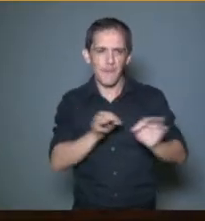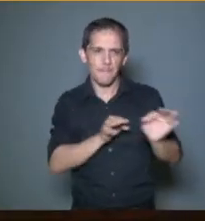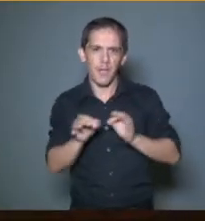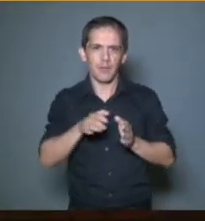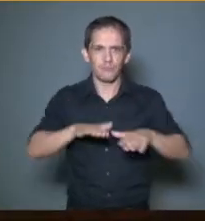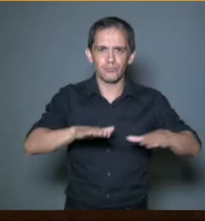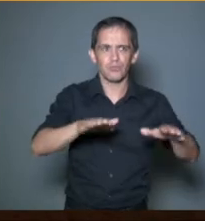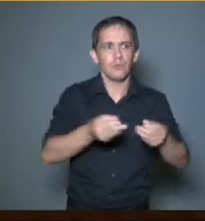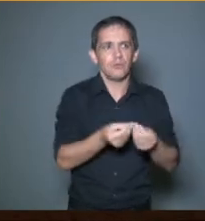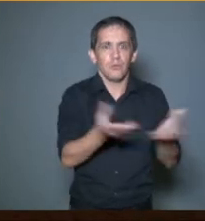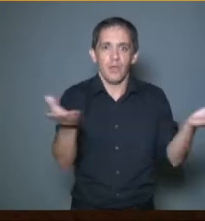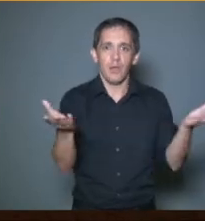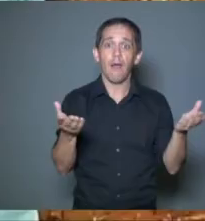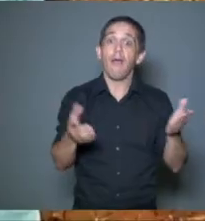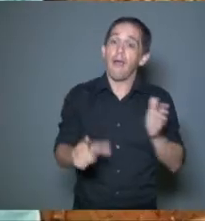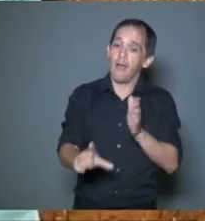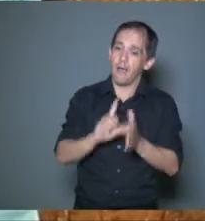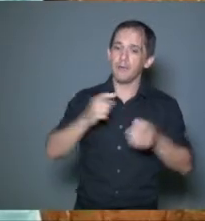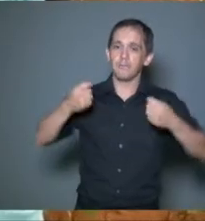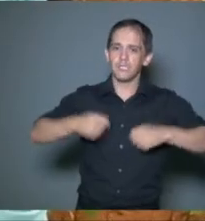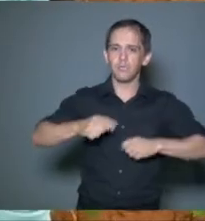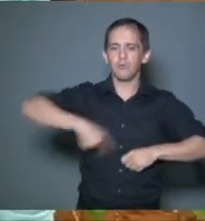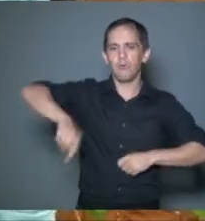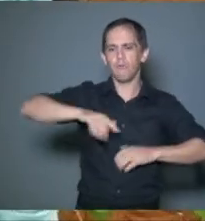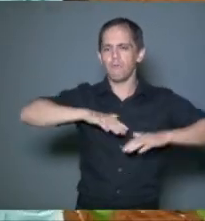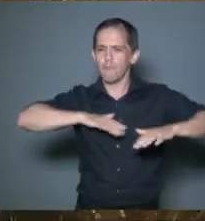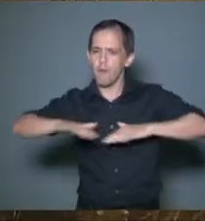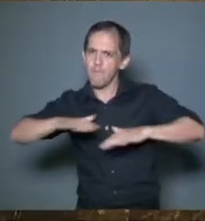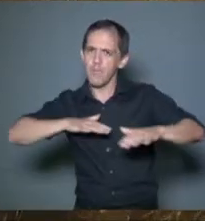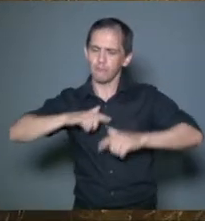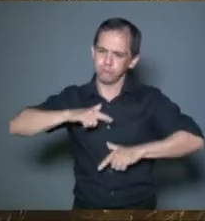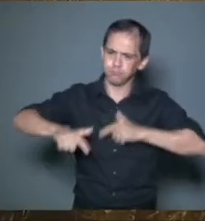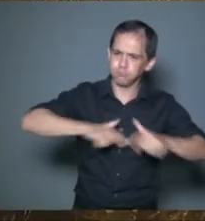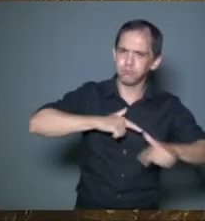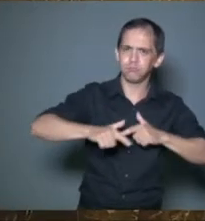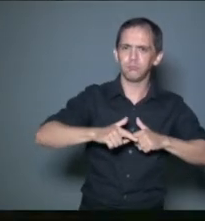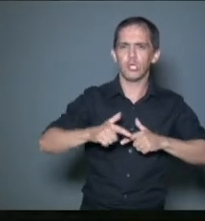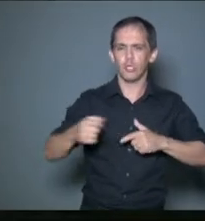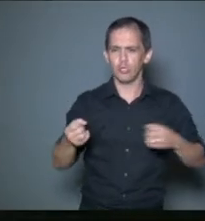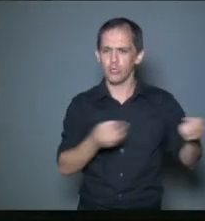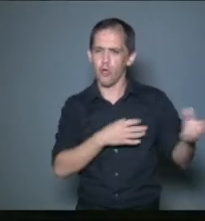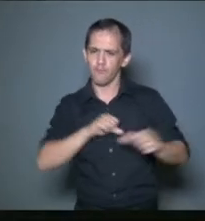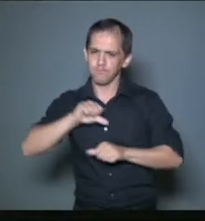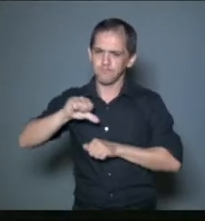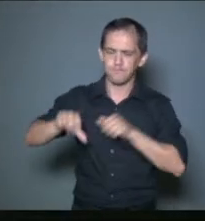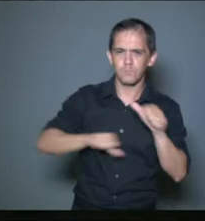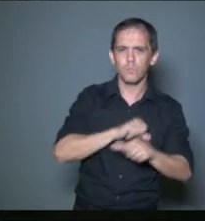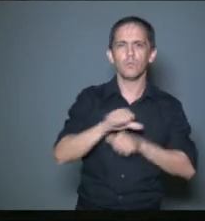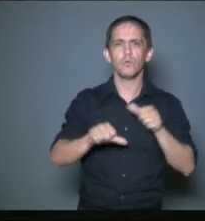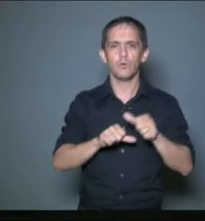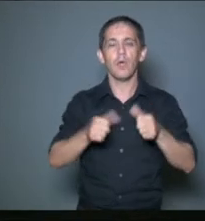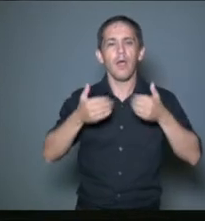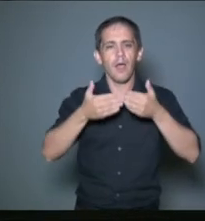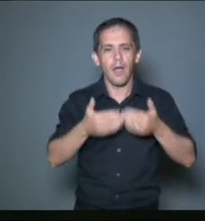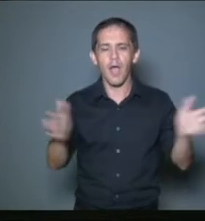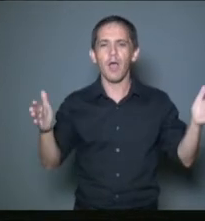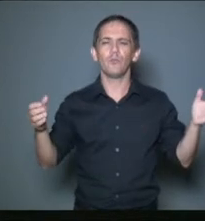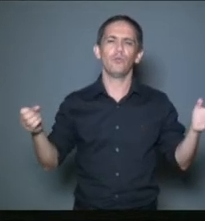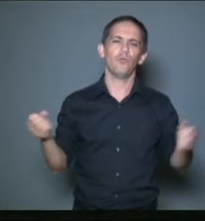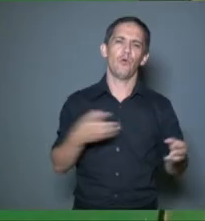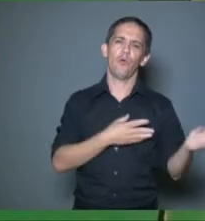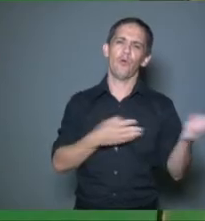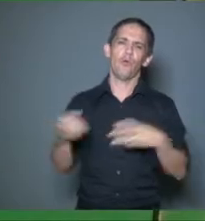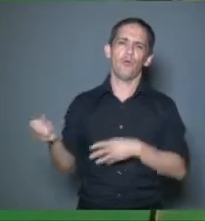the dreams that move the world, you need to be always moving and challenge yourself, reinvent yourself,